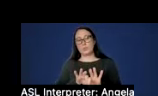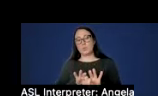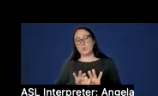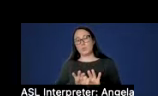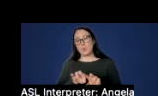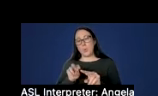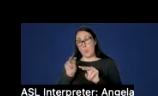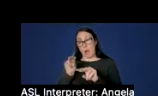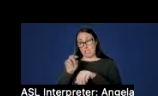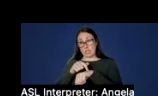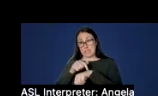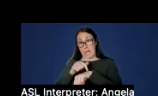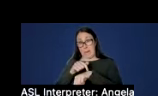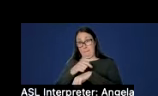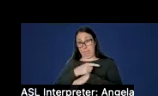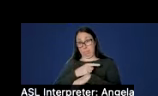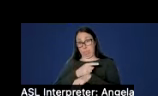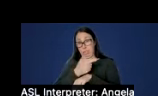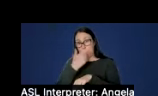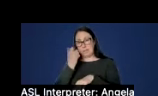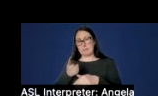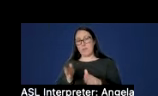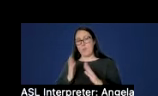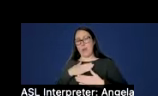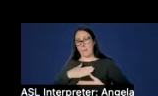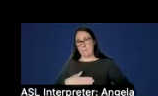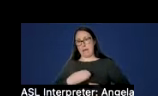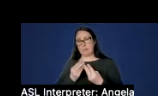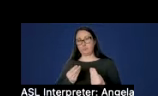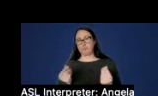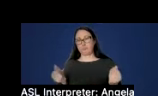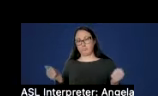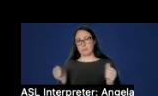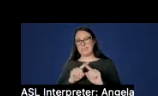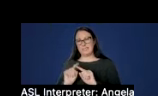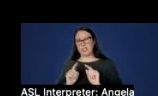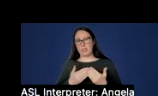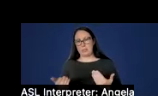watch the time because of the way that our bodies metabolize different substances.